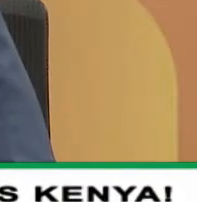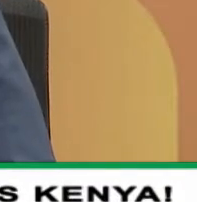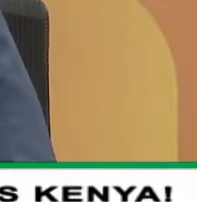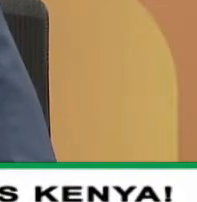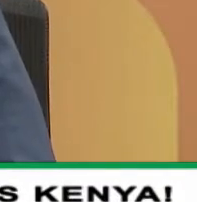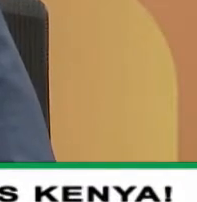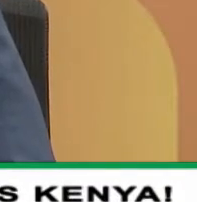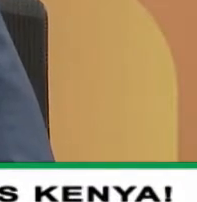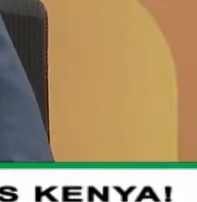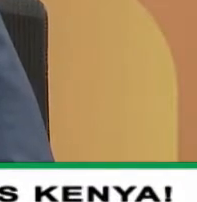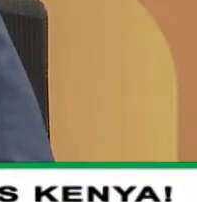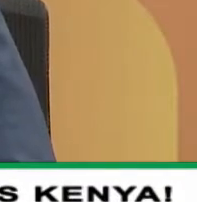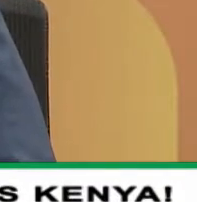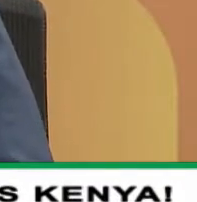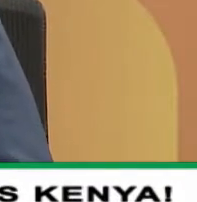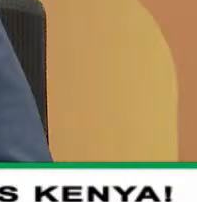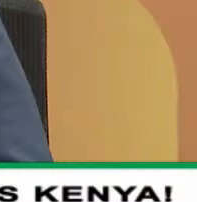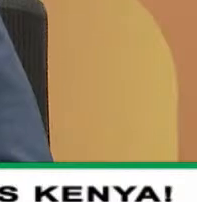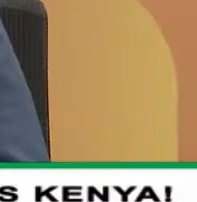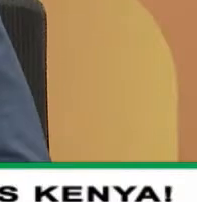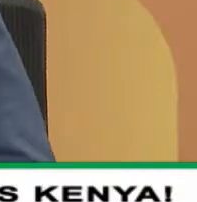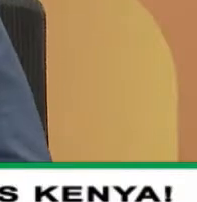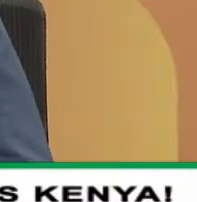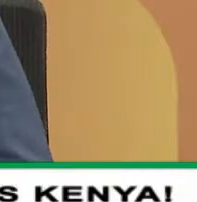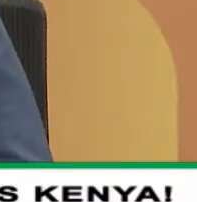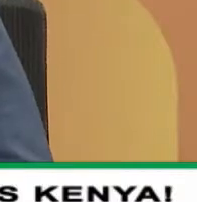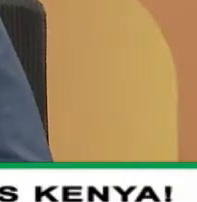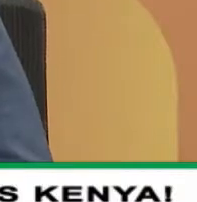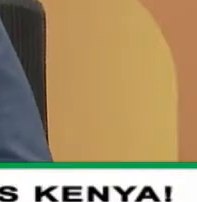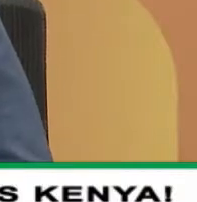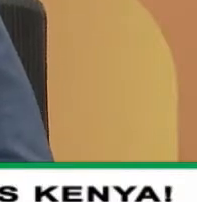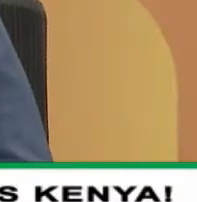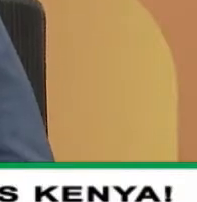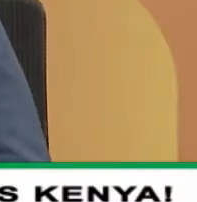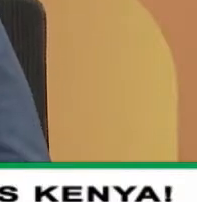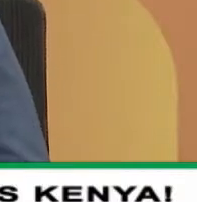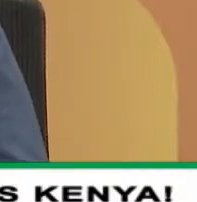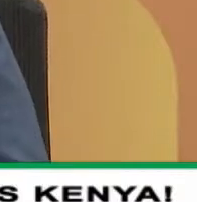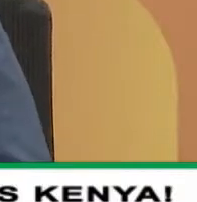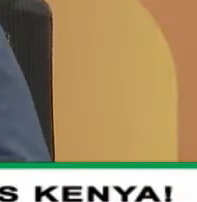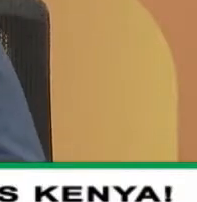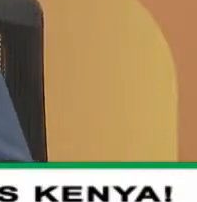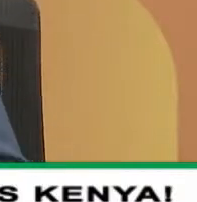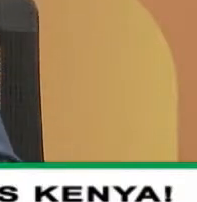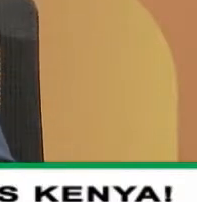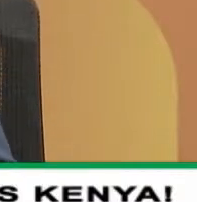IBC whereby even secretariat can carry out the issues of elections